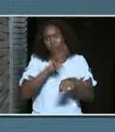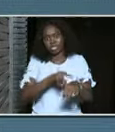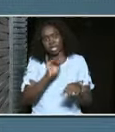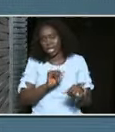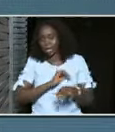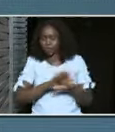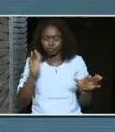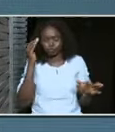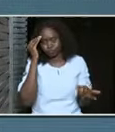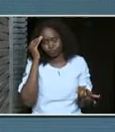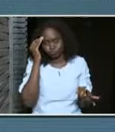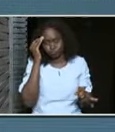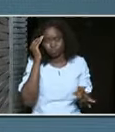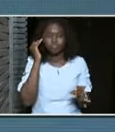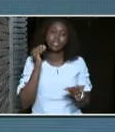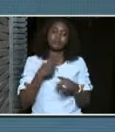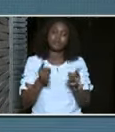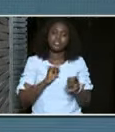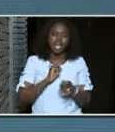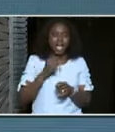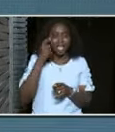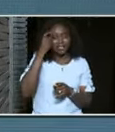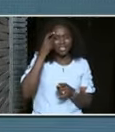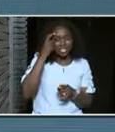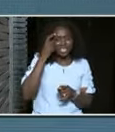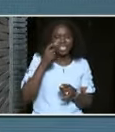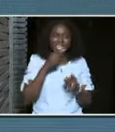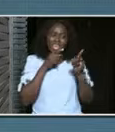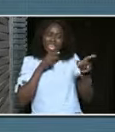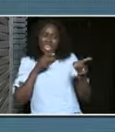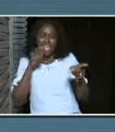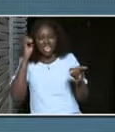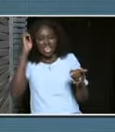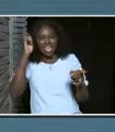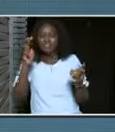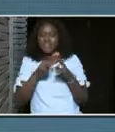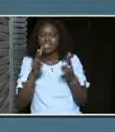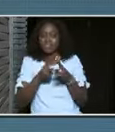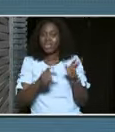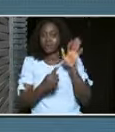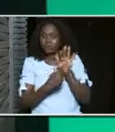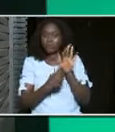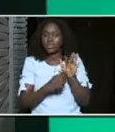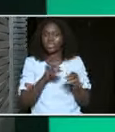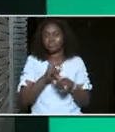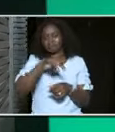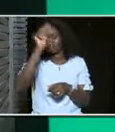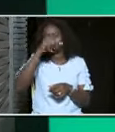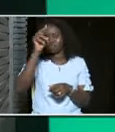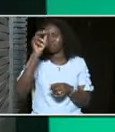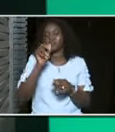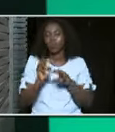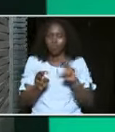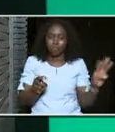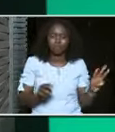I don't know about that. But I think he is very popular in these areas I've just mentioned. So, Mark Nago, you